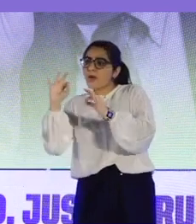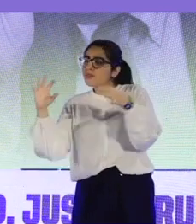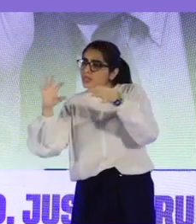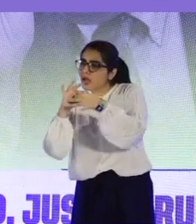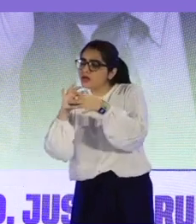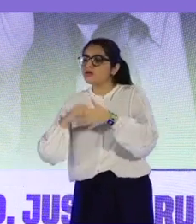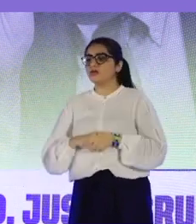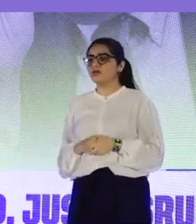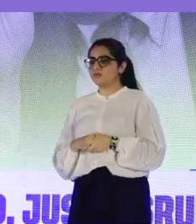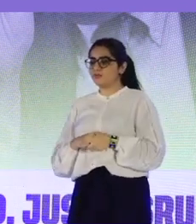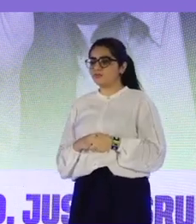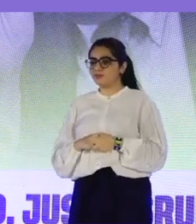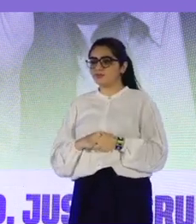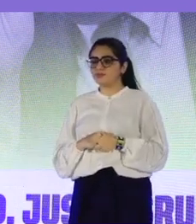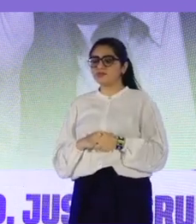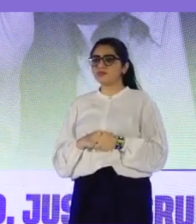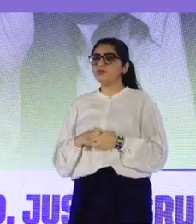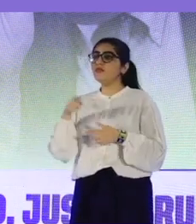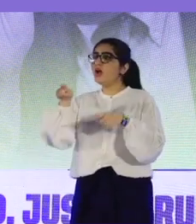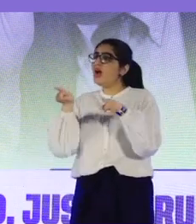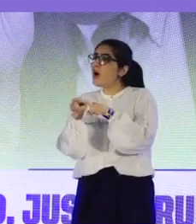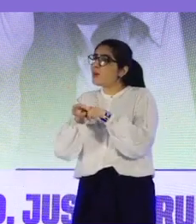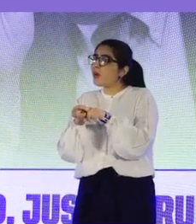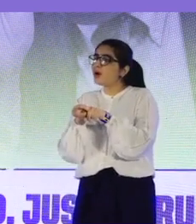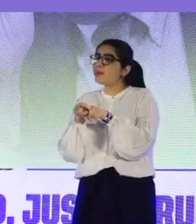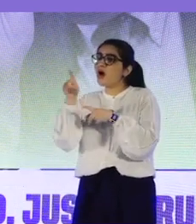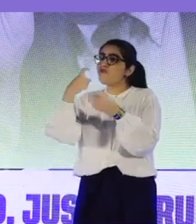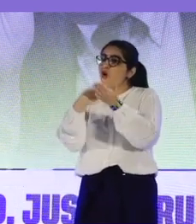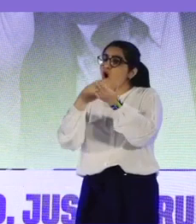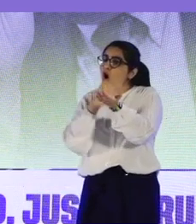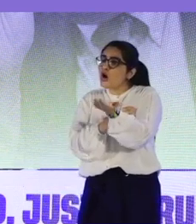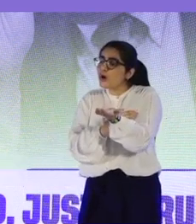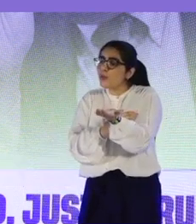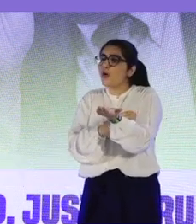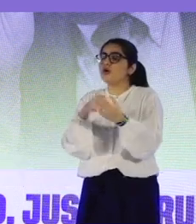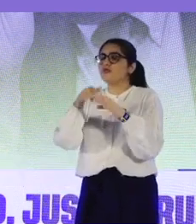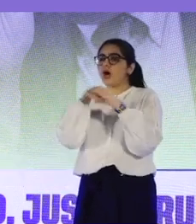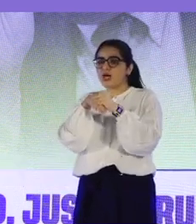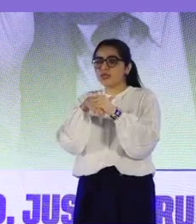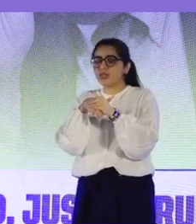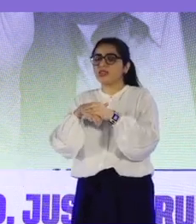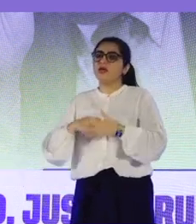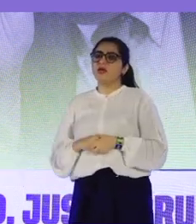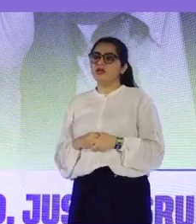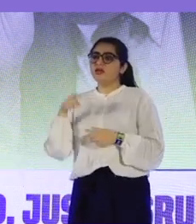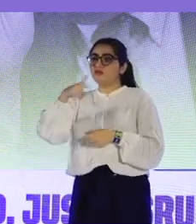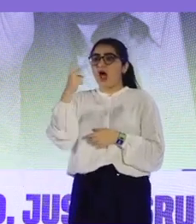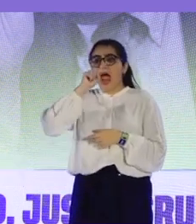spent 3 years, one of the best sort of research I have done. Those are the reports. There was a statistical edition. There was a report